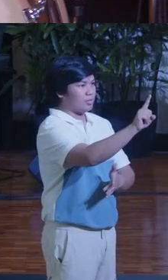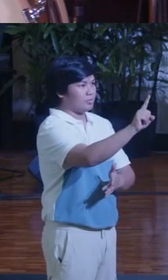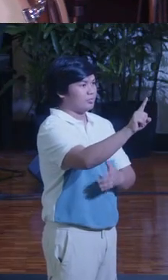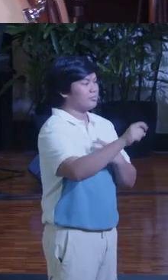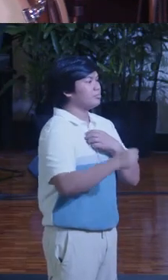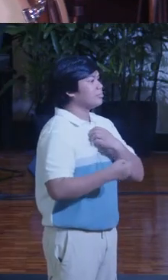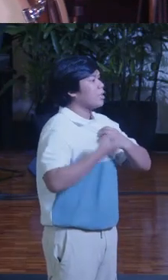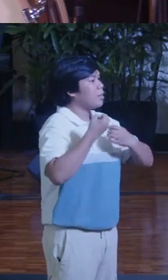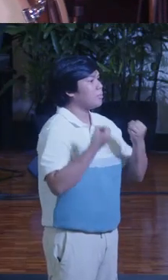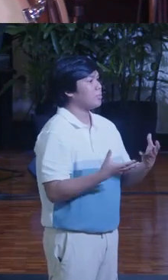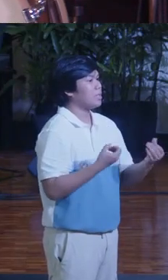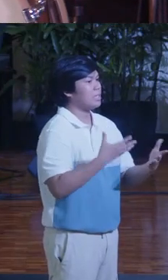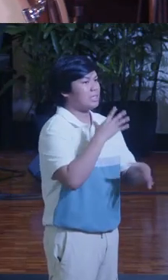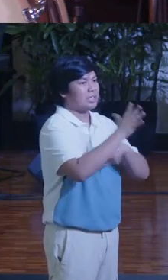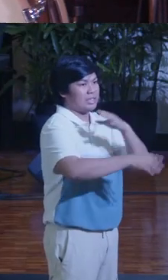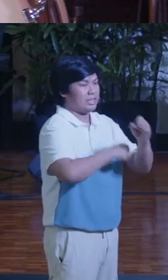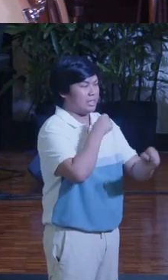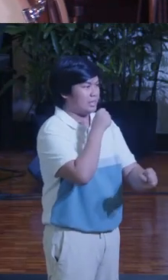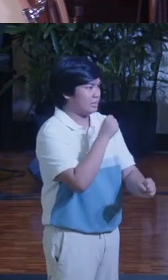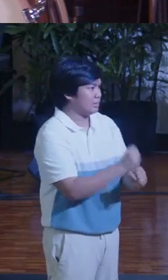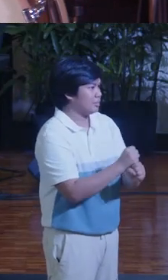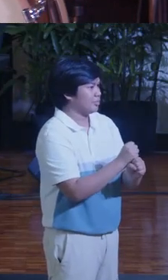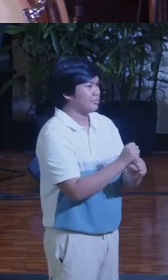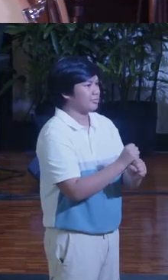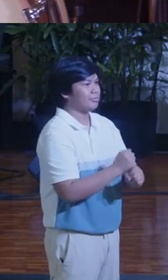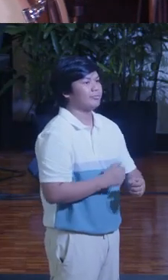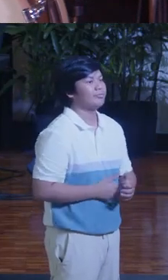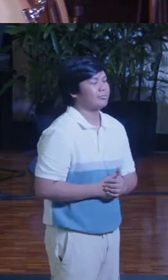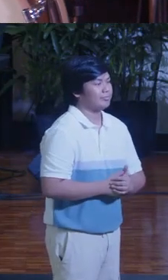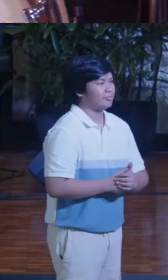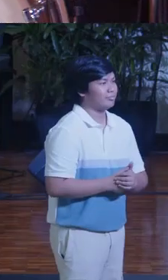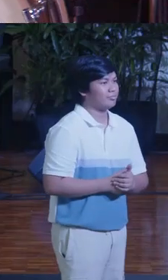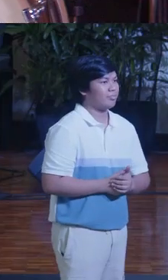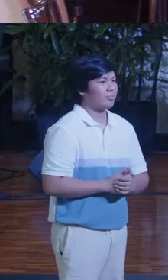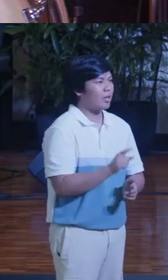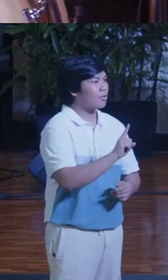after Sarah and Hagar,